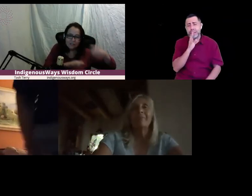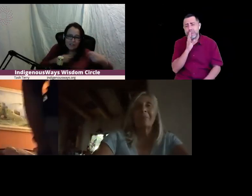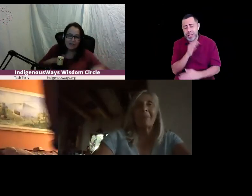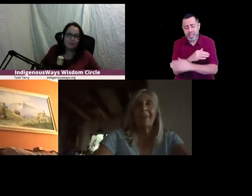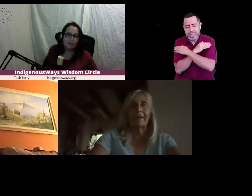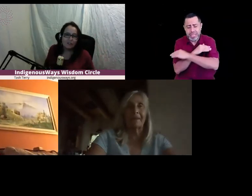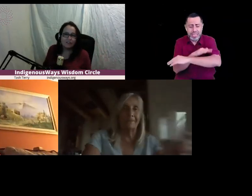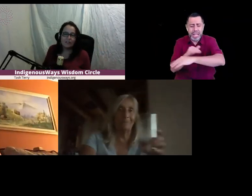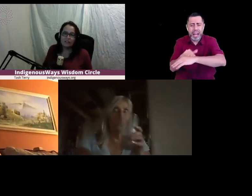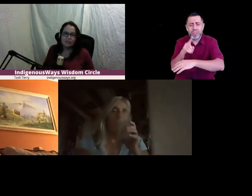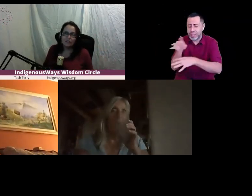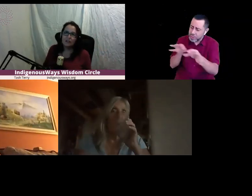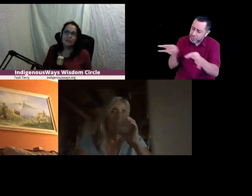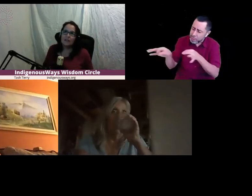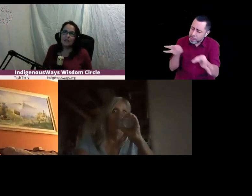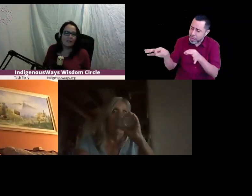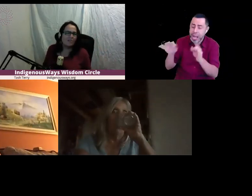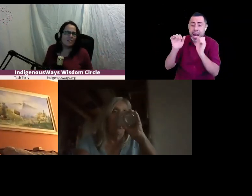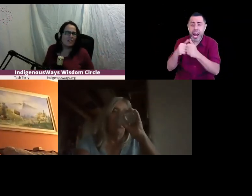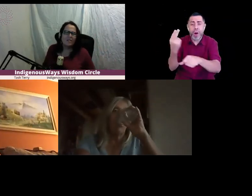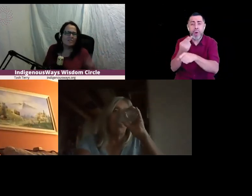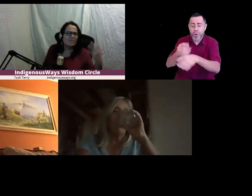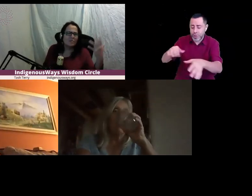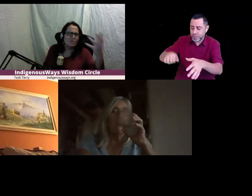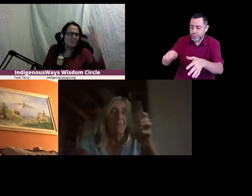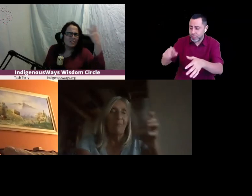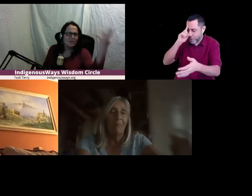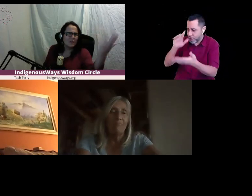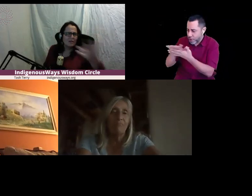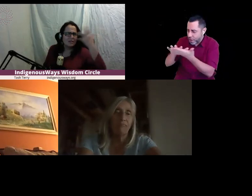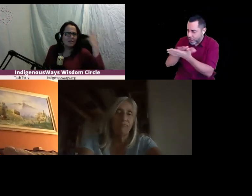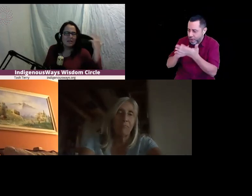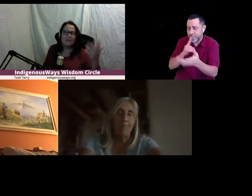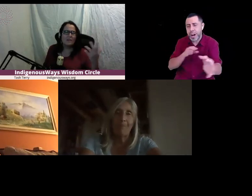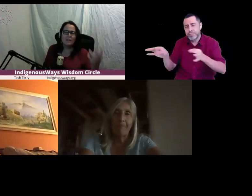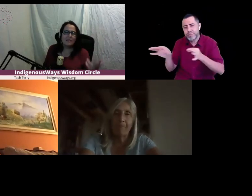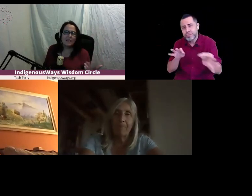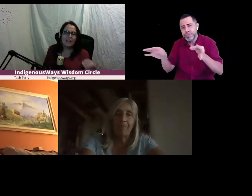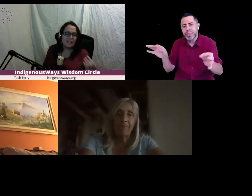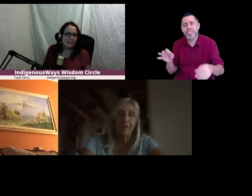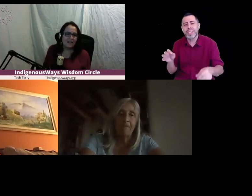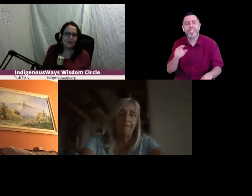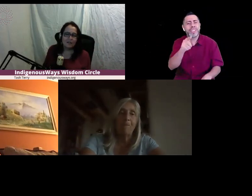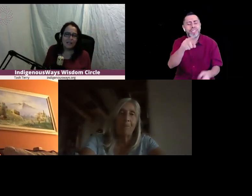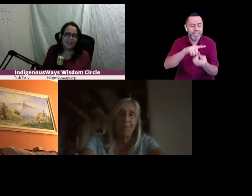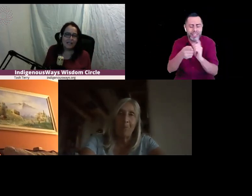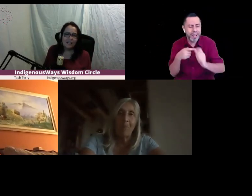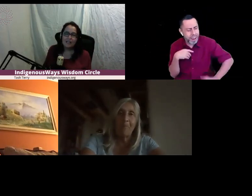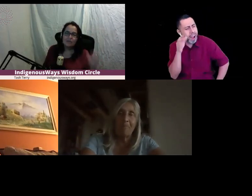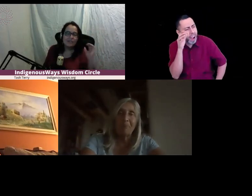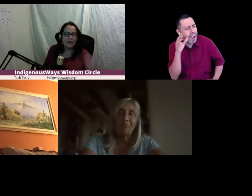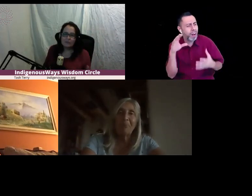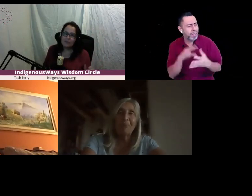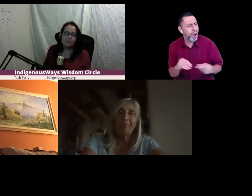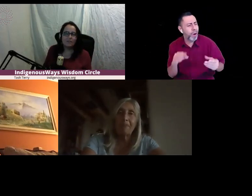these hand washing stations, and hearing all the stories on the mountain. I mean, that was like an 8-9 hour day, and it